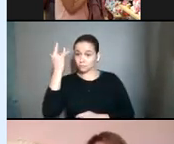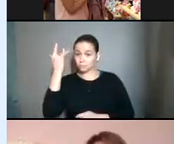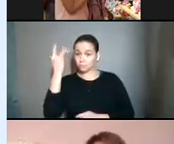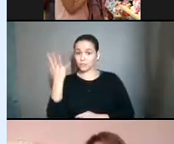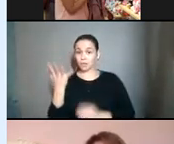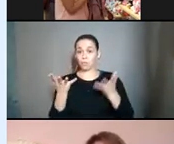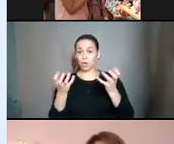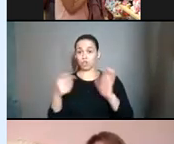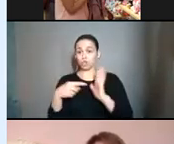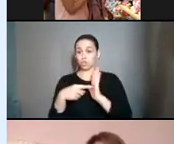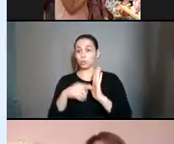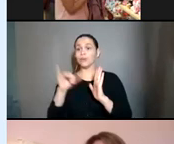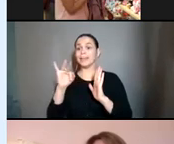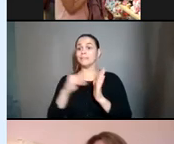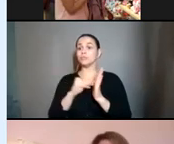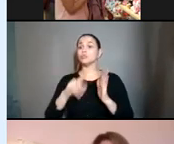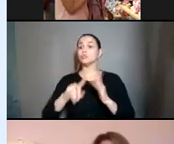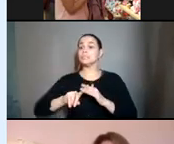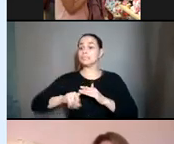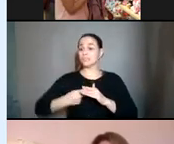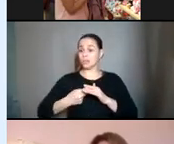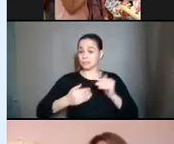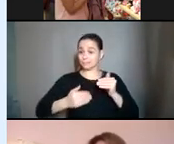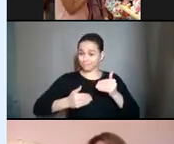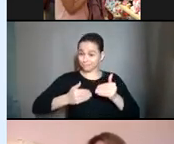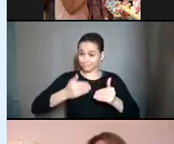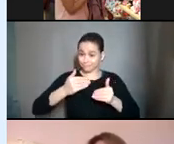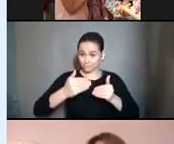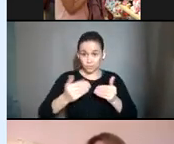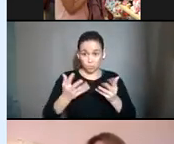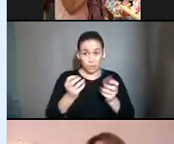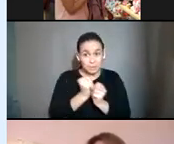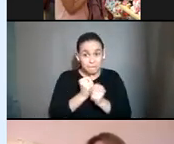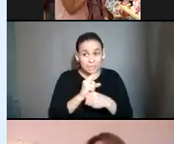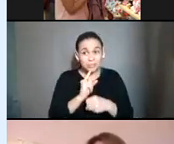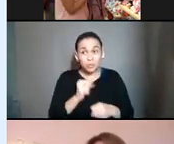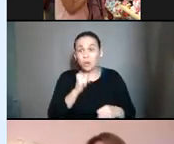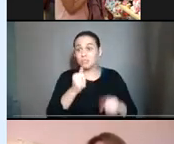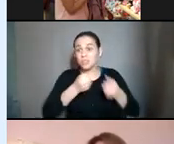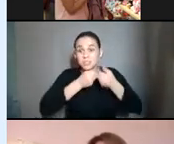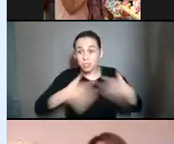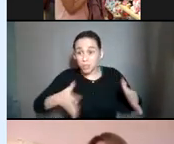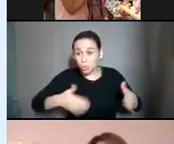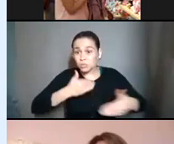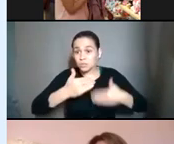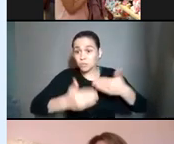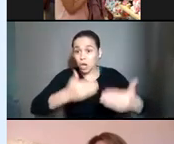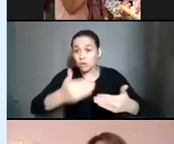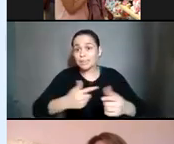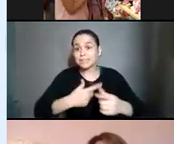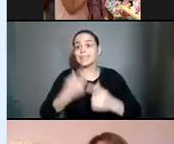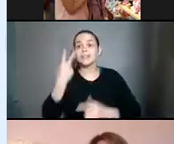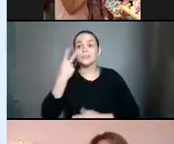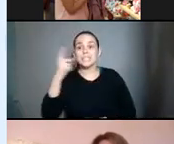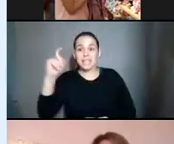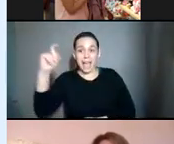child starts working on the lesson and you want to be sure the progress is saved, your child simply needs to click on this X button